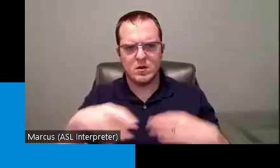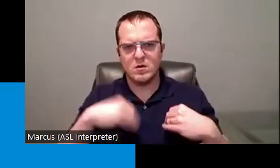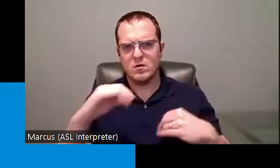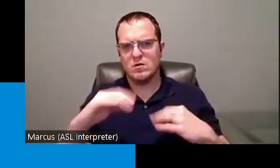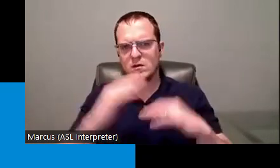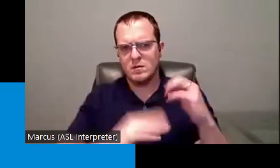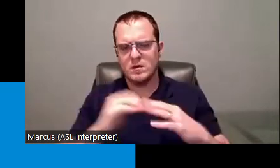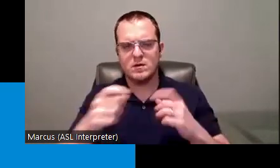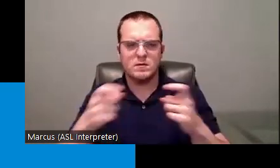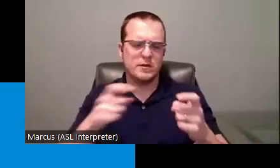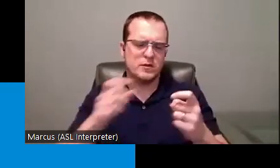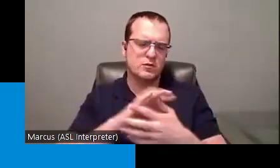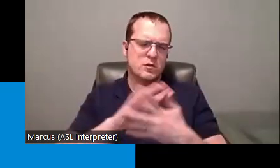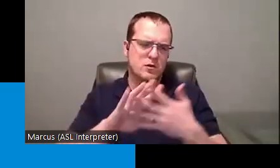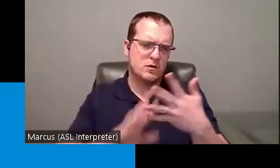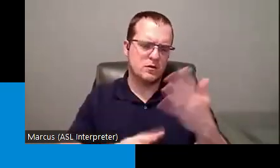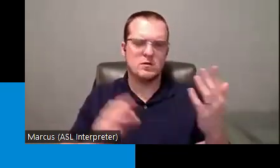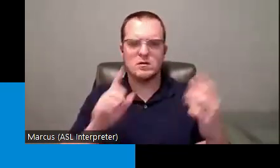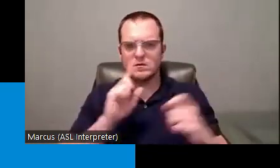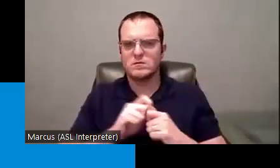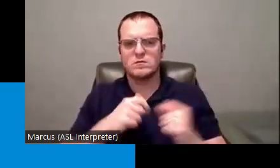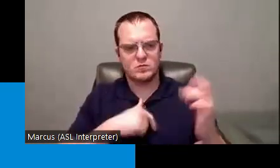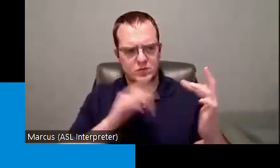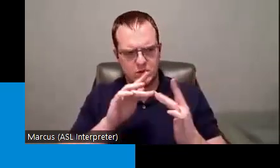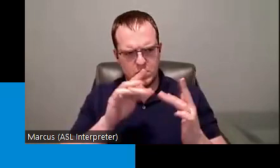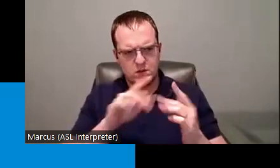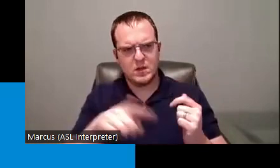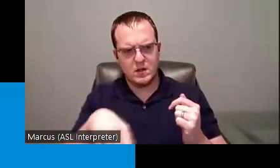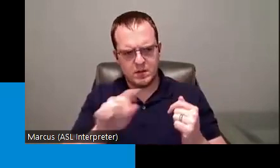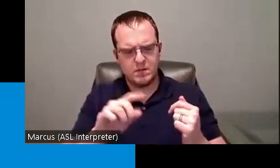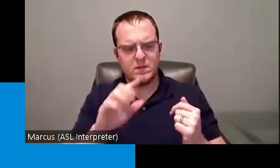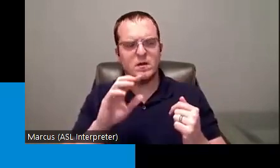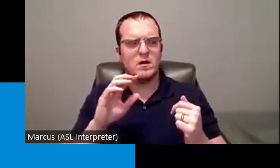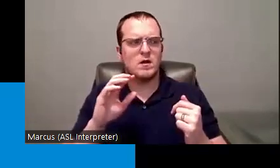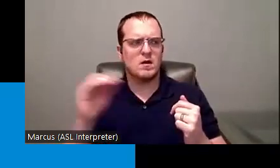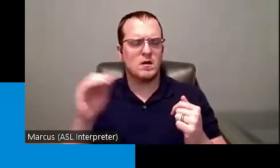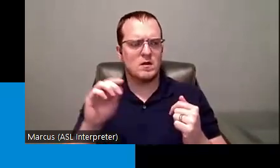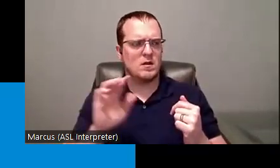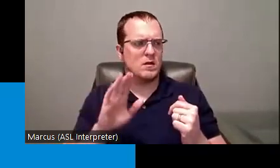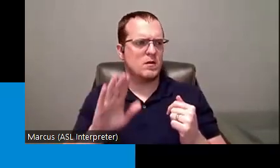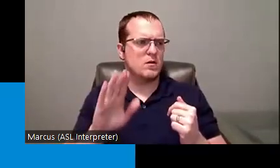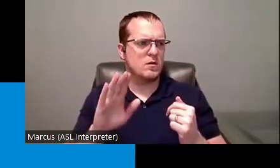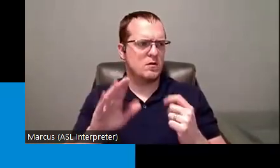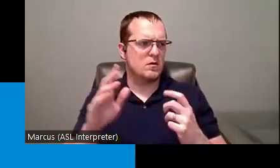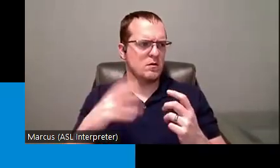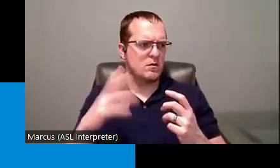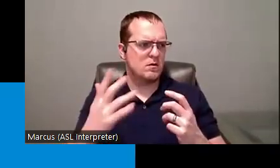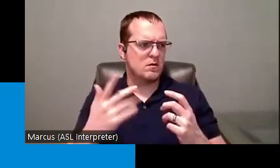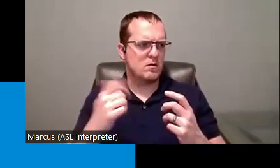the manager, and so forth. We did contact them, and they're not being the